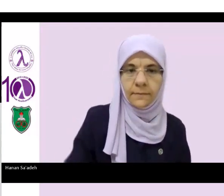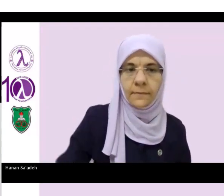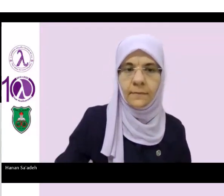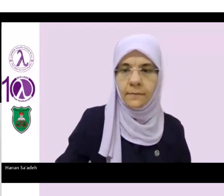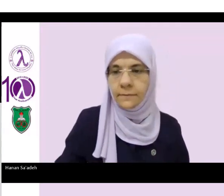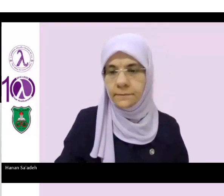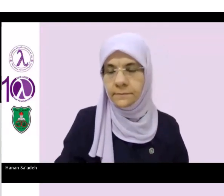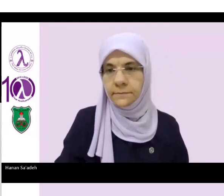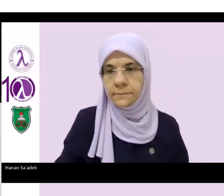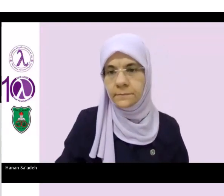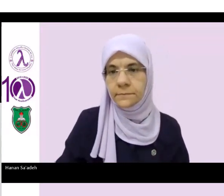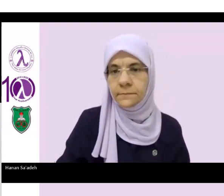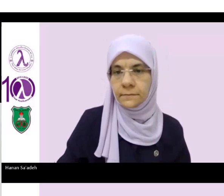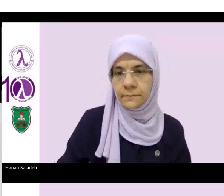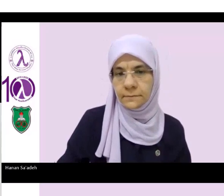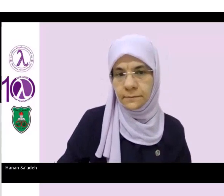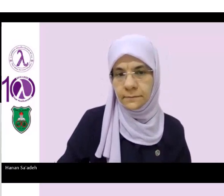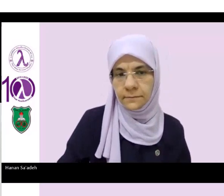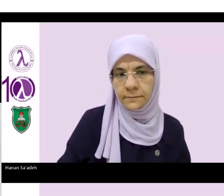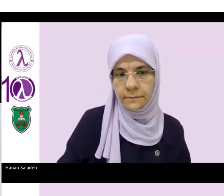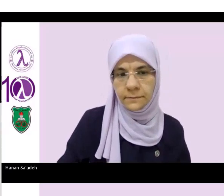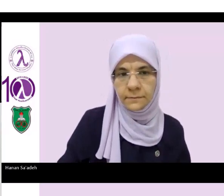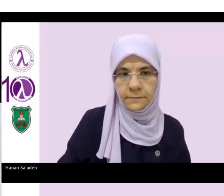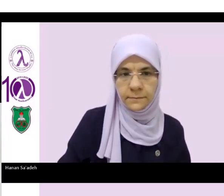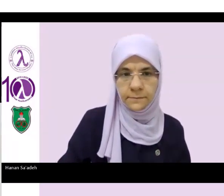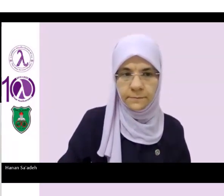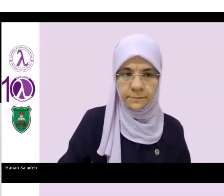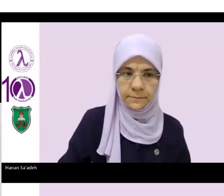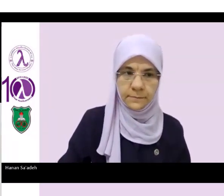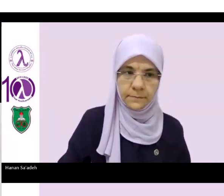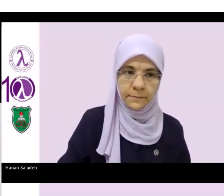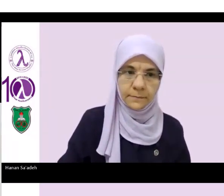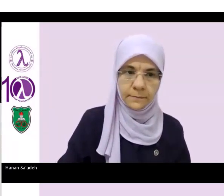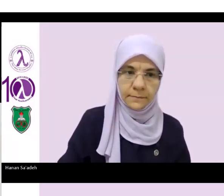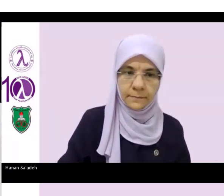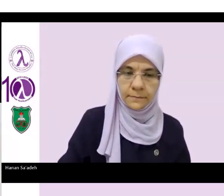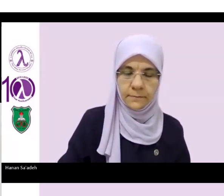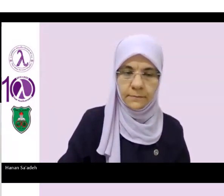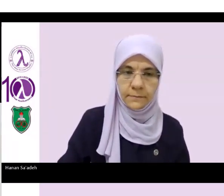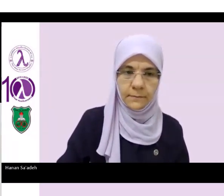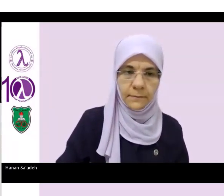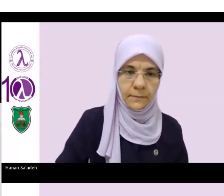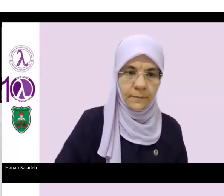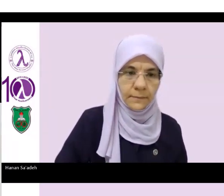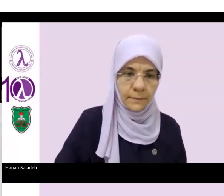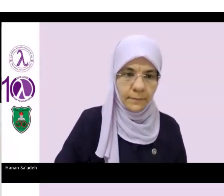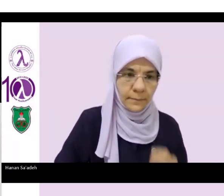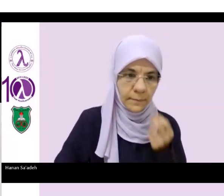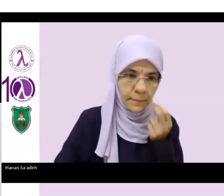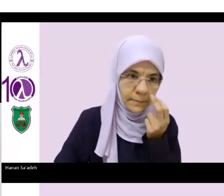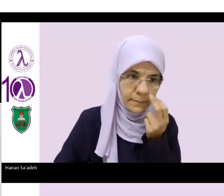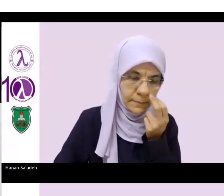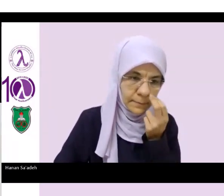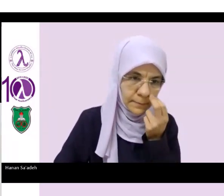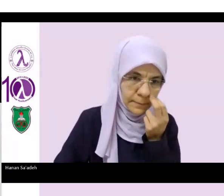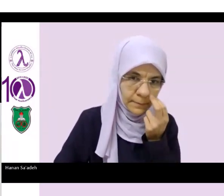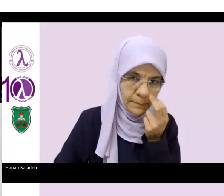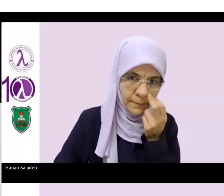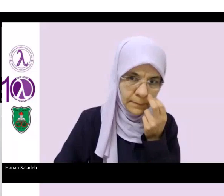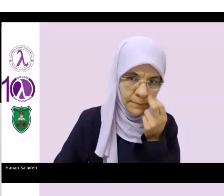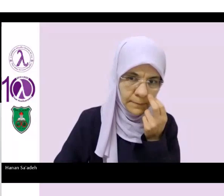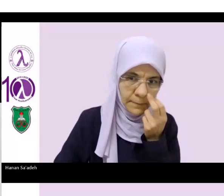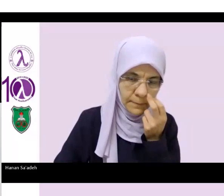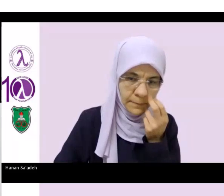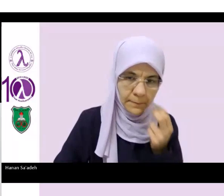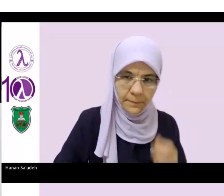do photoionization, for example. So it's a combination of high photon energy and short timescales.